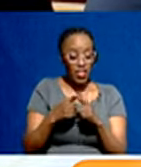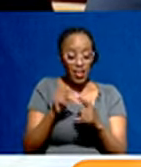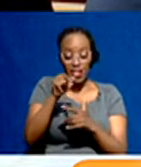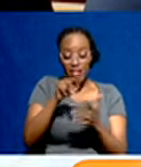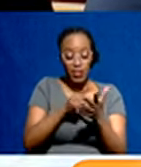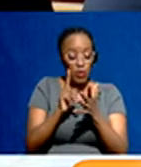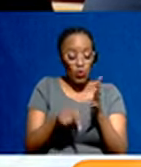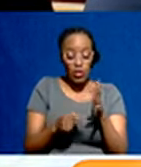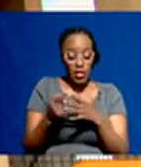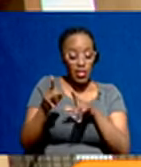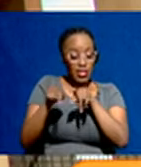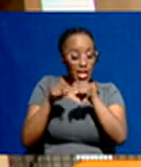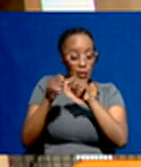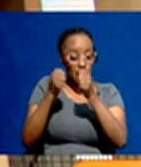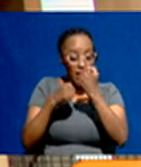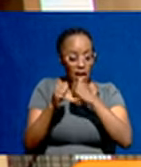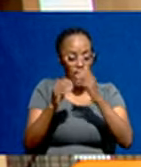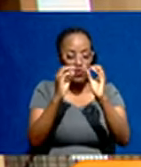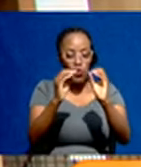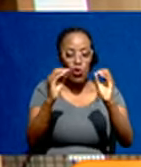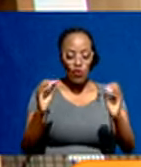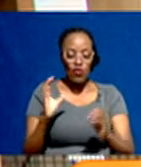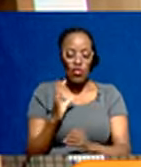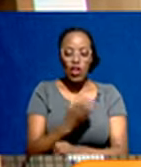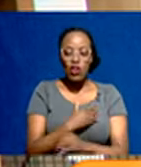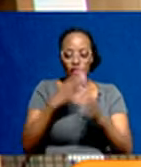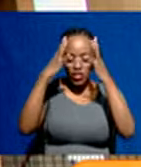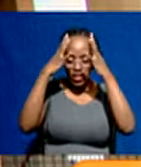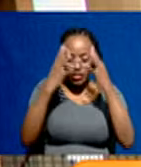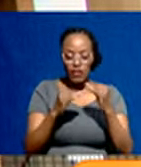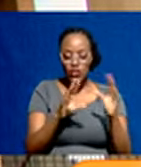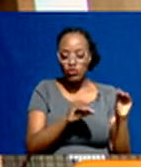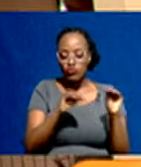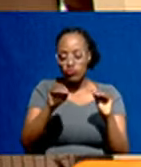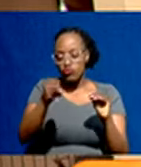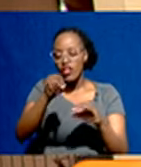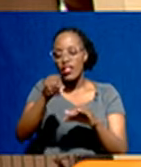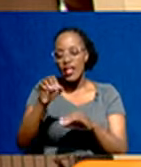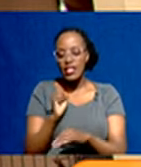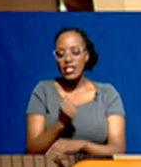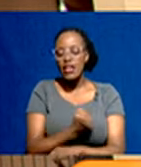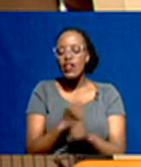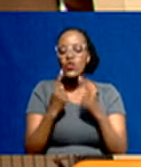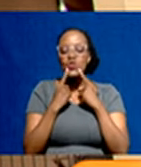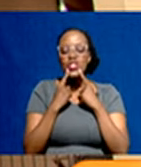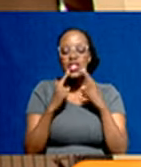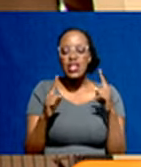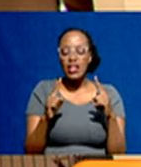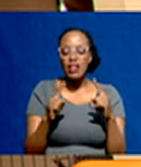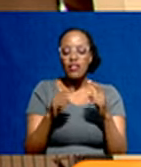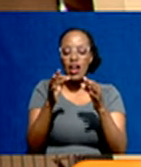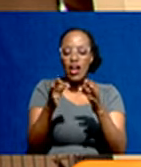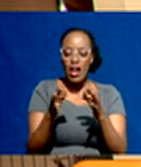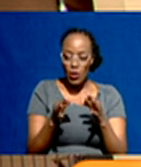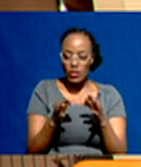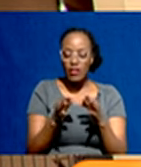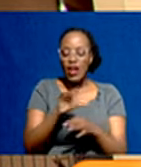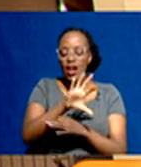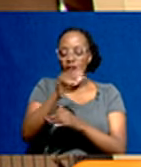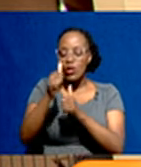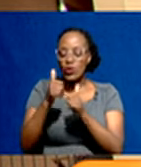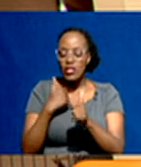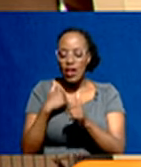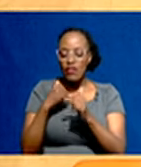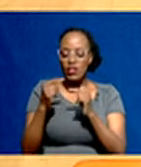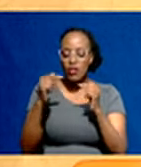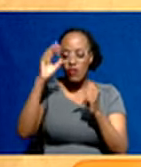is not administrative action. The committee has resolved to take a motion before the Senate to declare accountants whose counties are given adverse